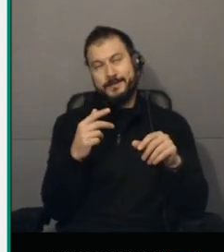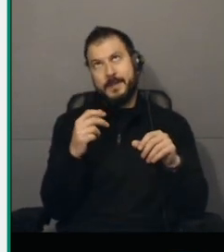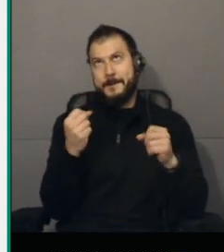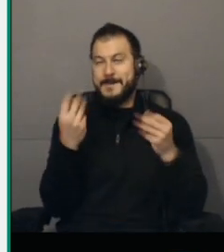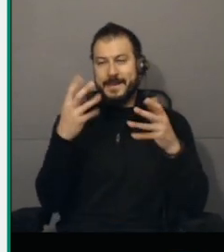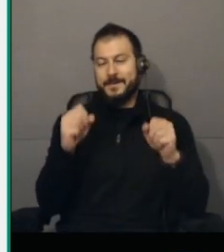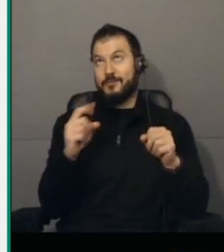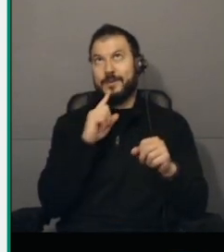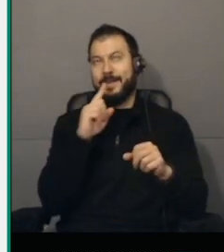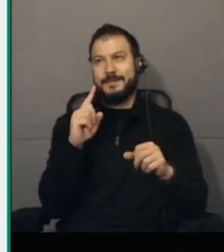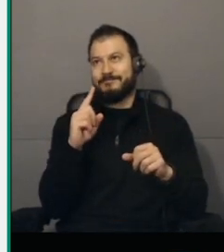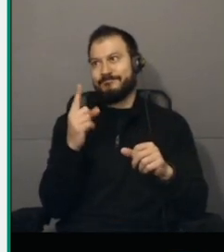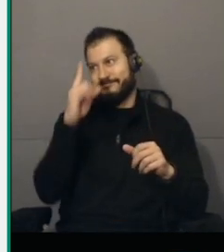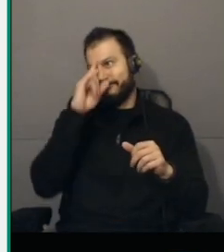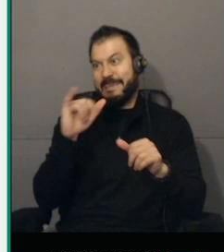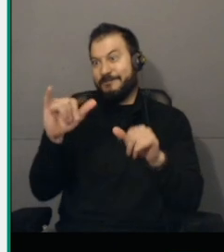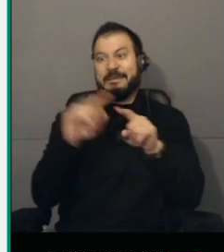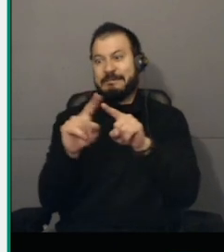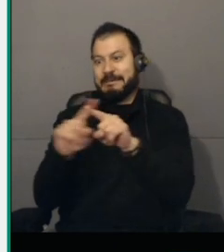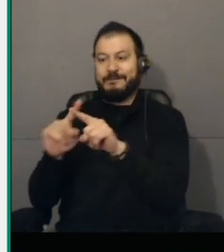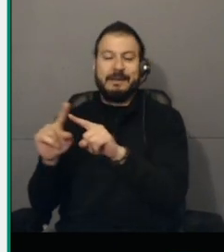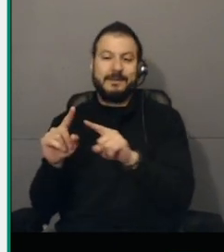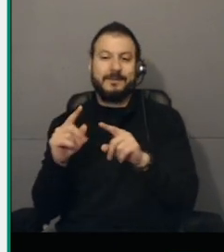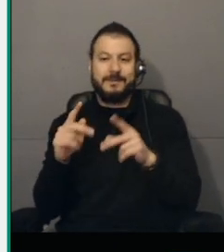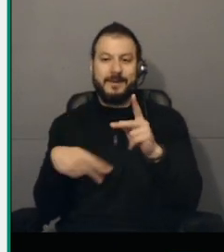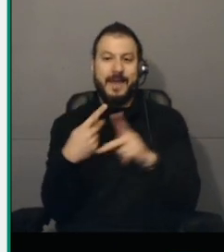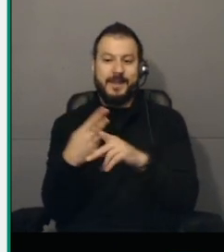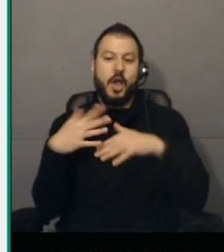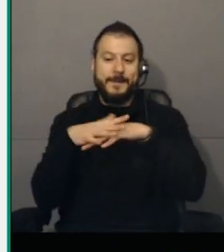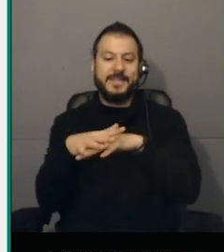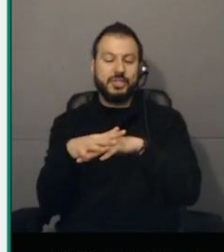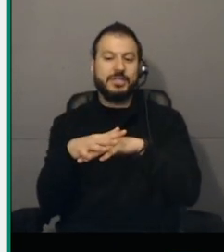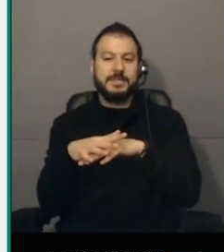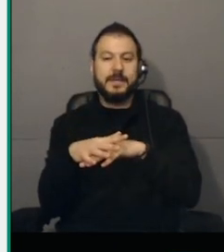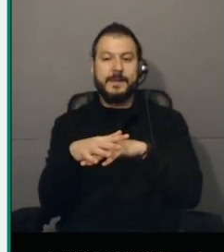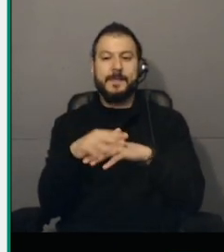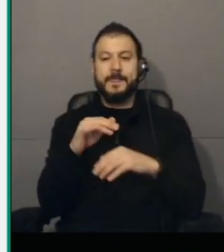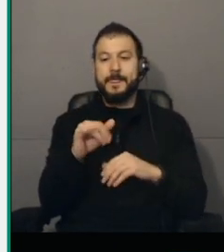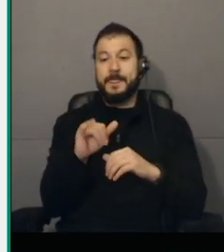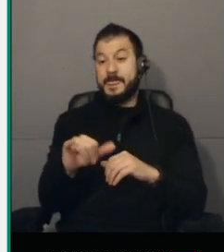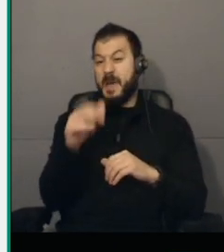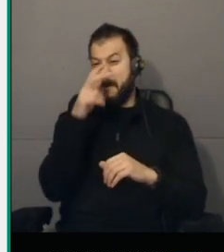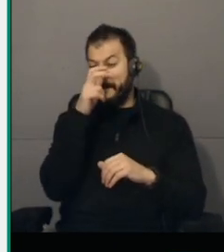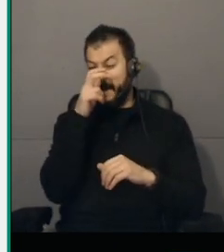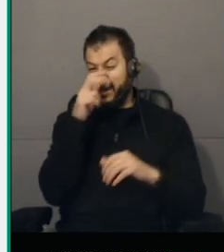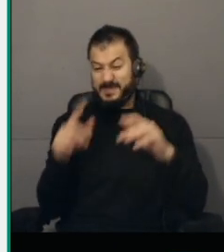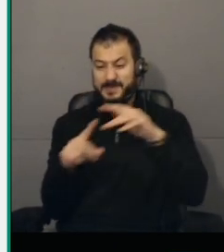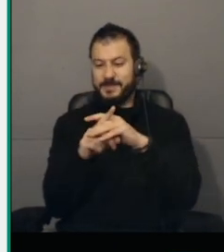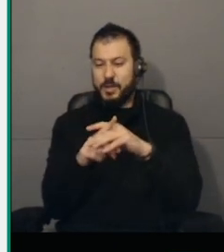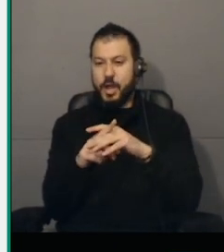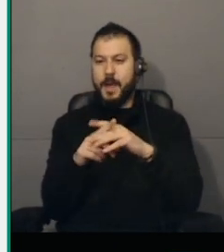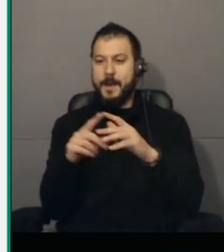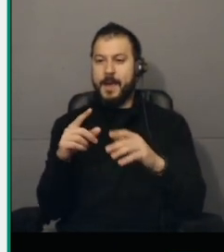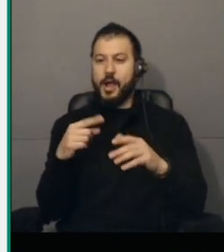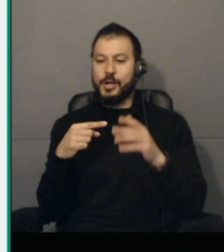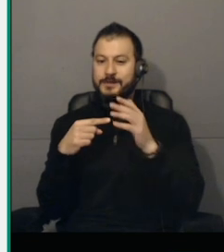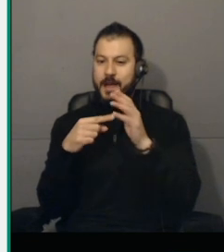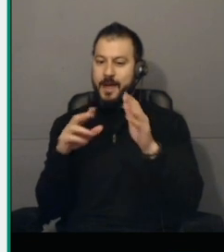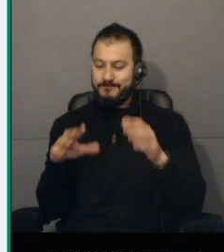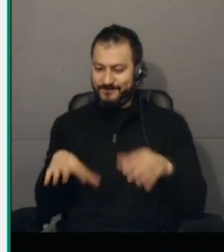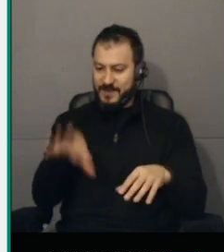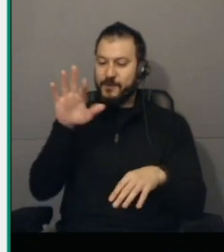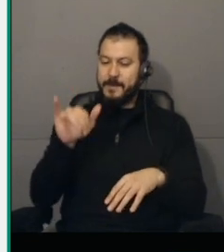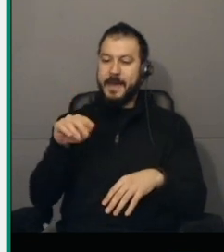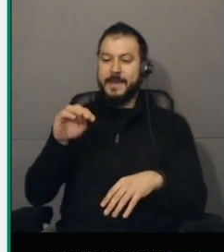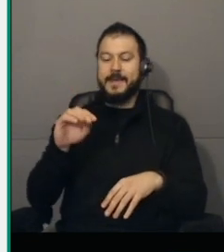well, infinite really, states we might come across in gameplay. And actually, the buggy matches I'm about to show are uncovered by our passive validation